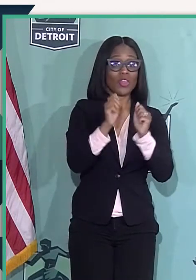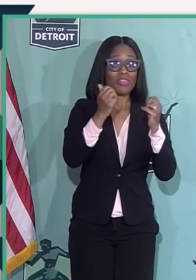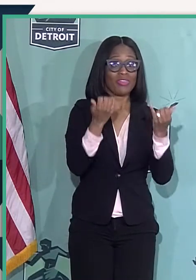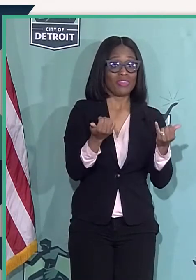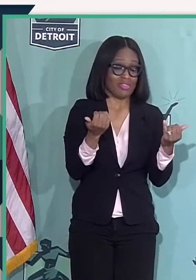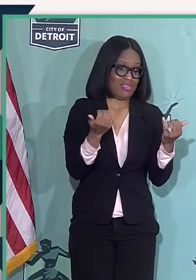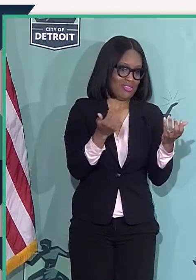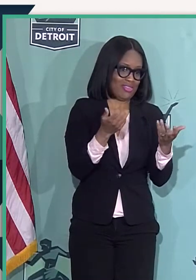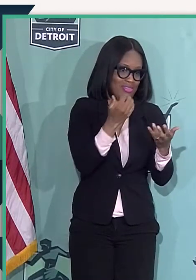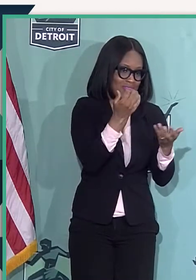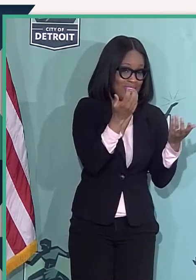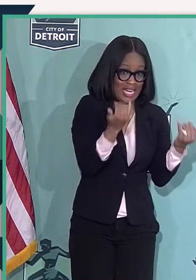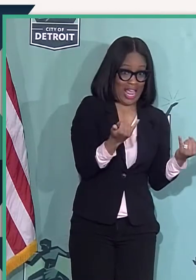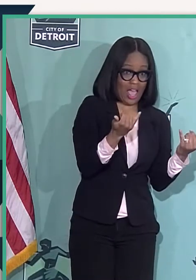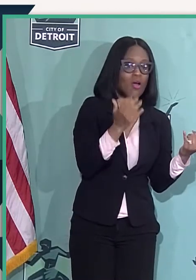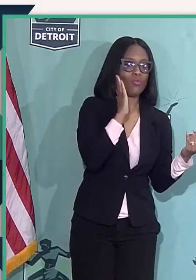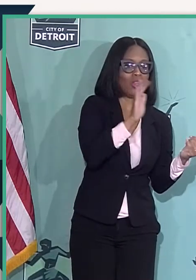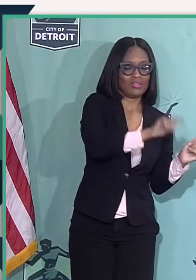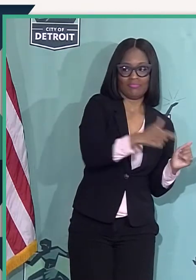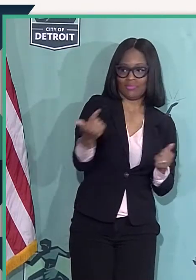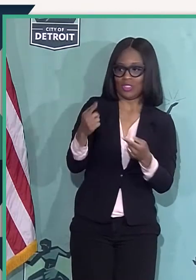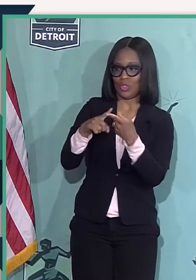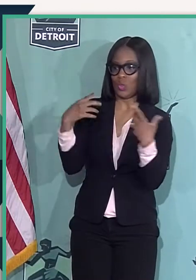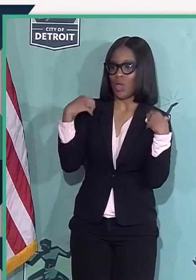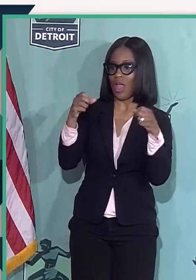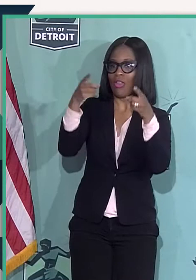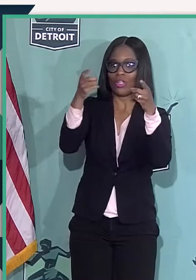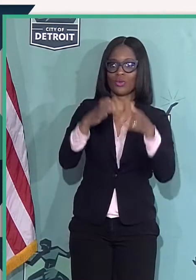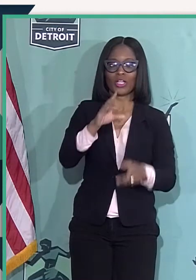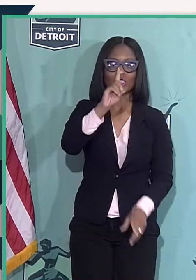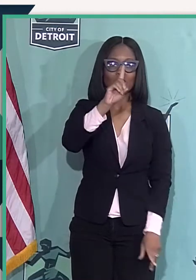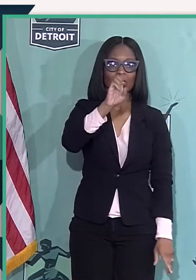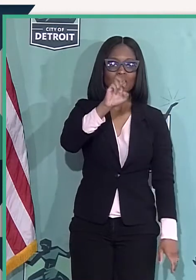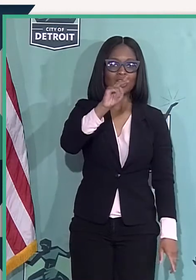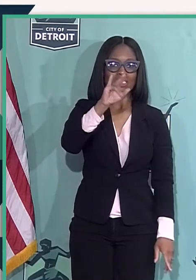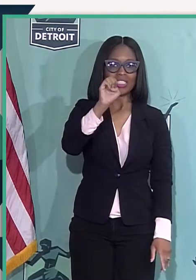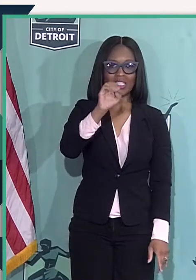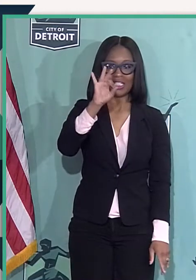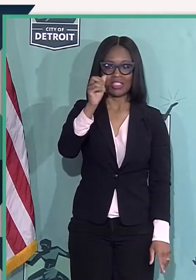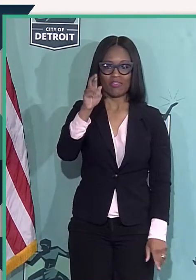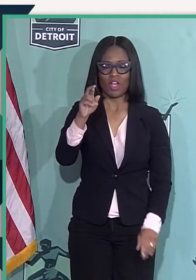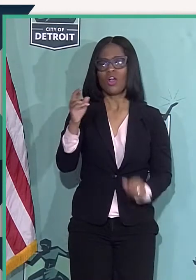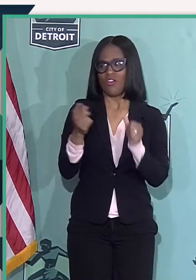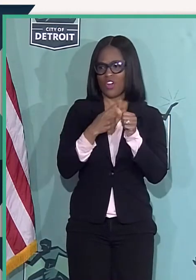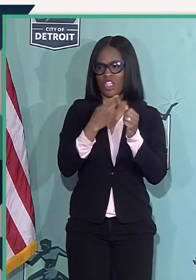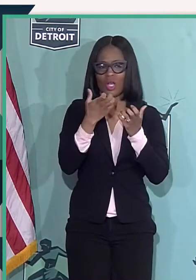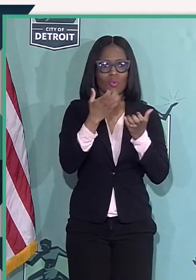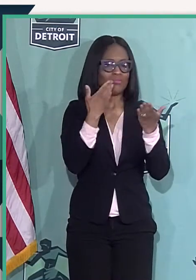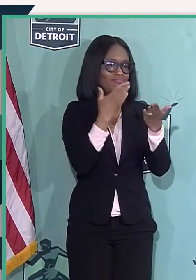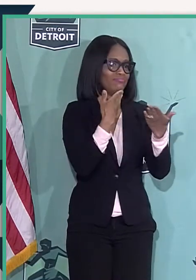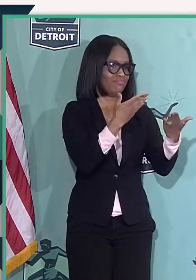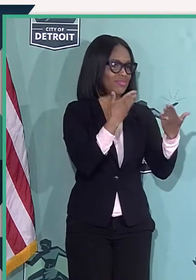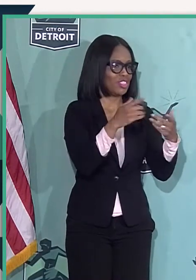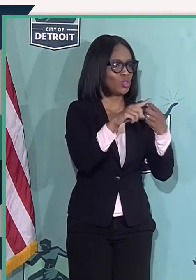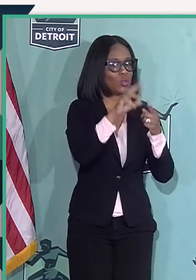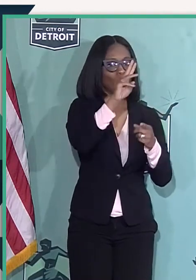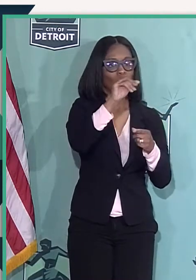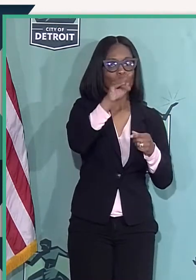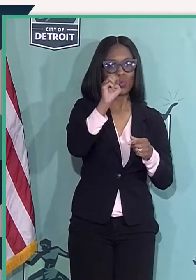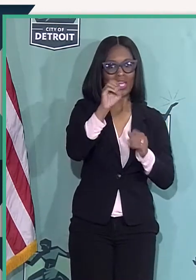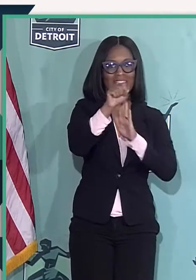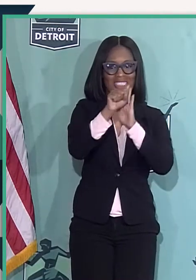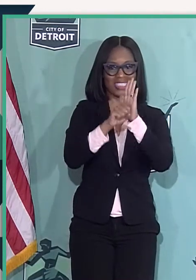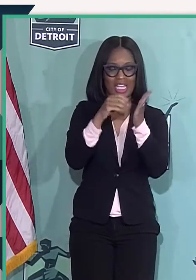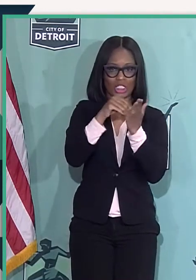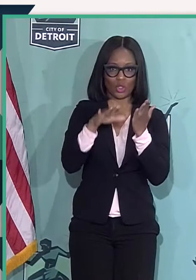over to our health director, Denise Fair. Thank you, Mayor. Let me first acknowledge the Wayne State students. It's been really wonderful